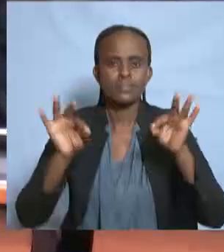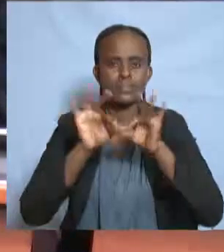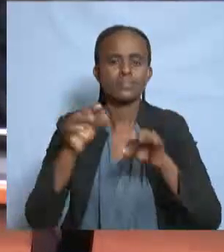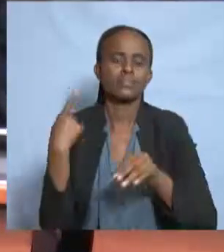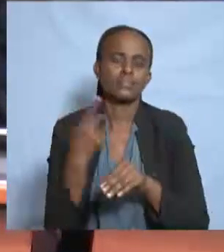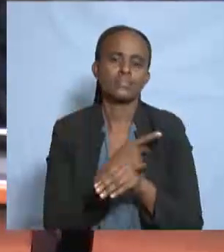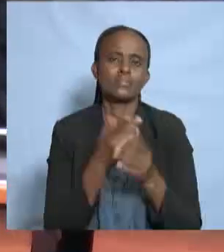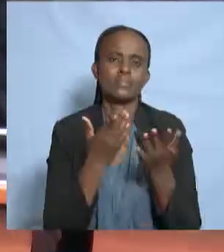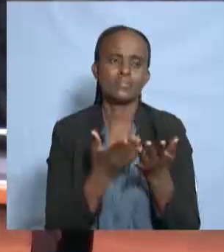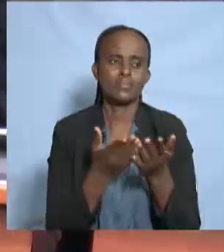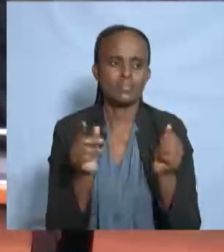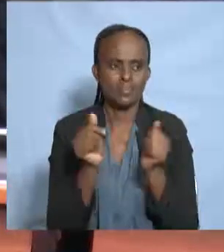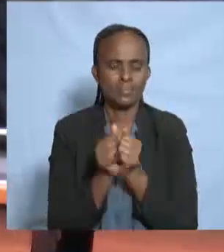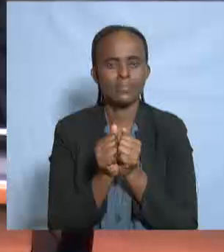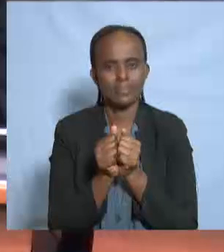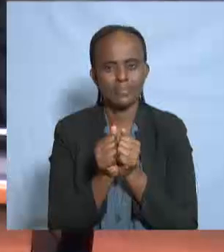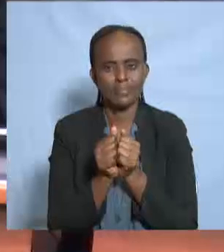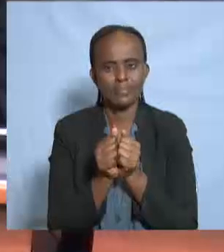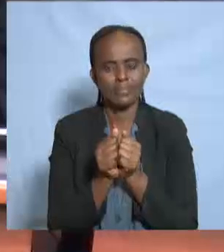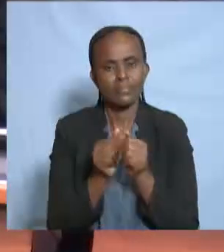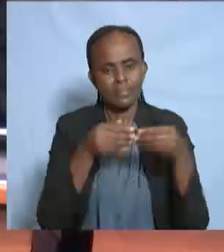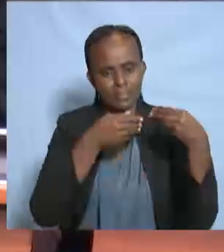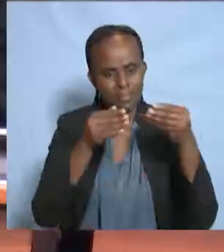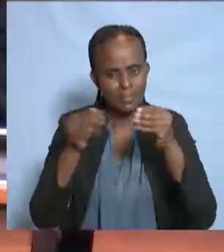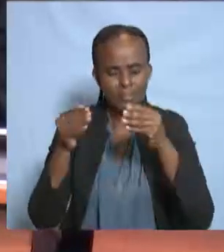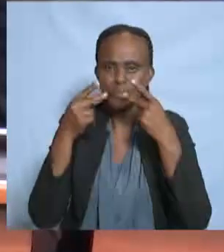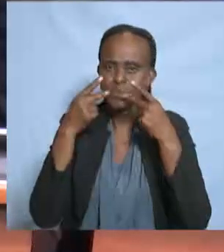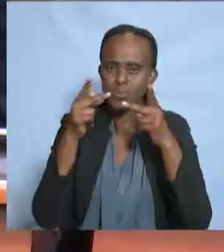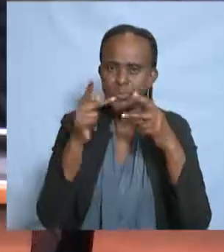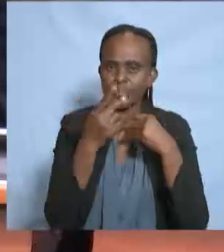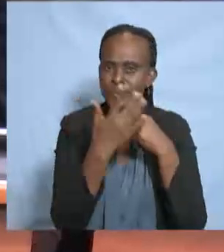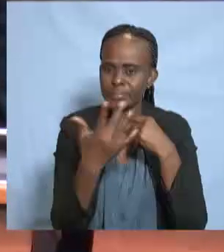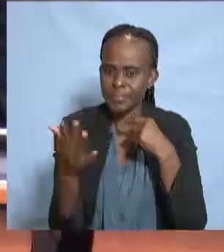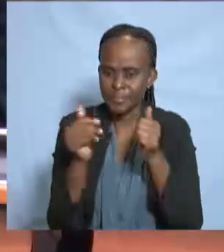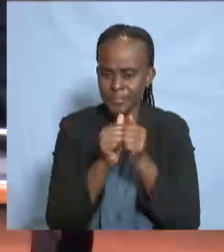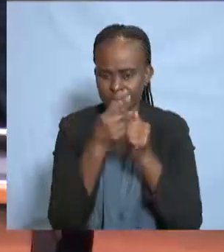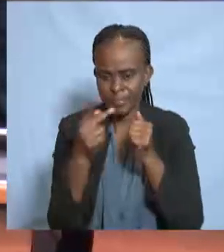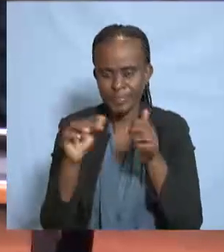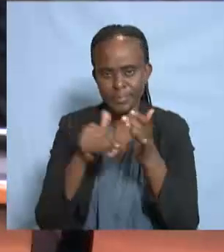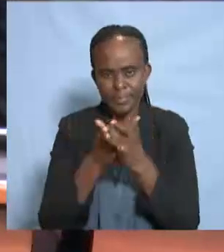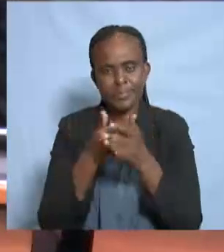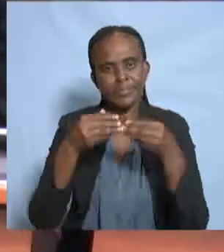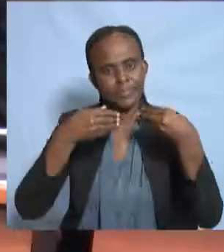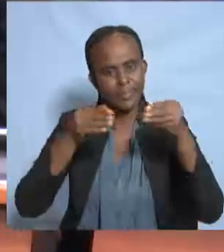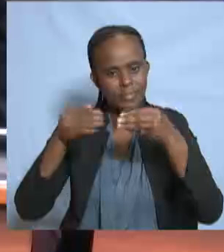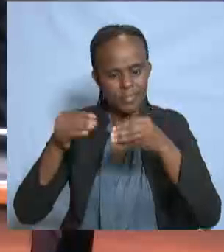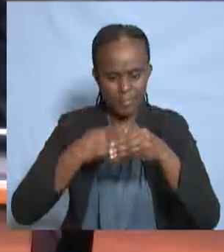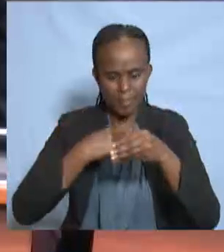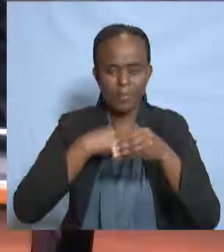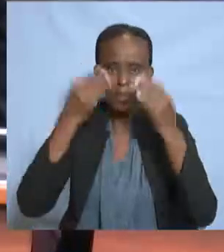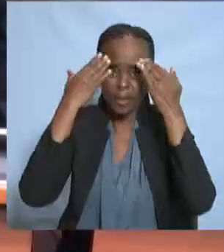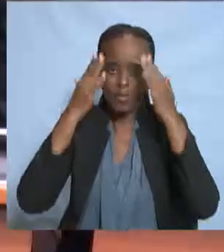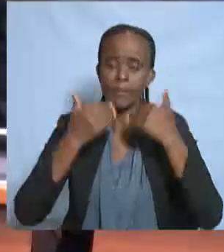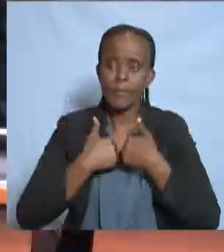House regarding the disposal of public assets through auction. I am aware